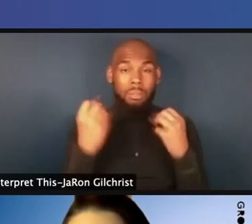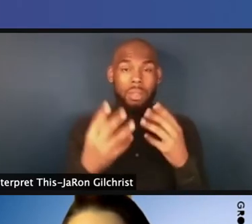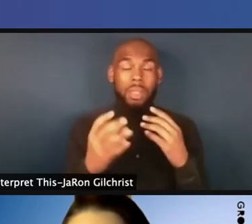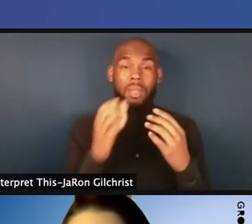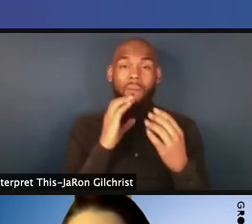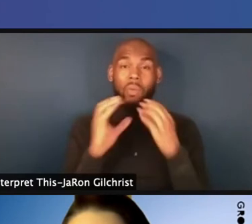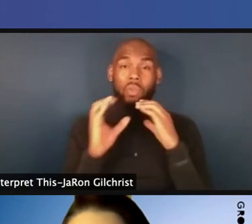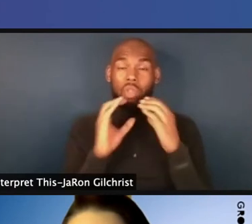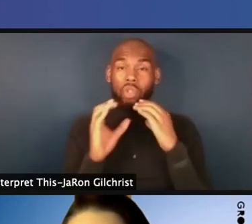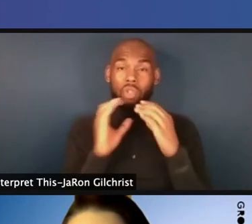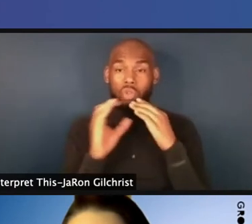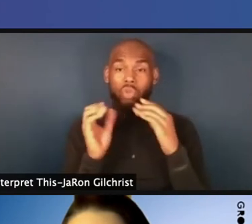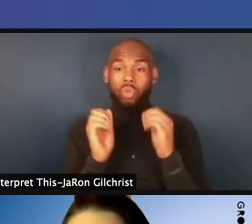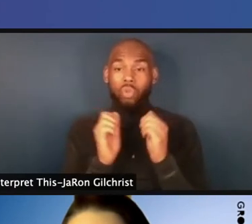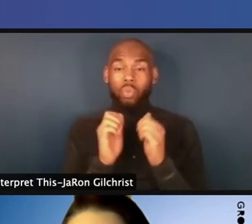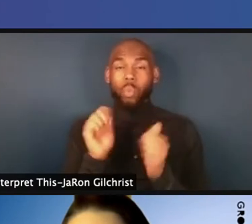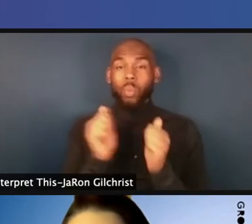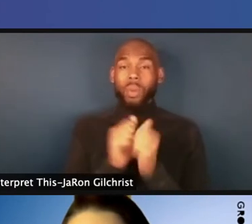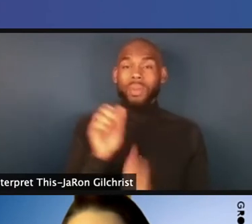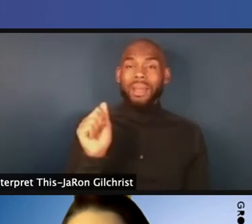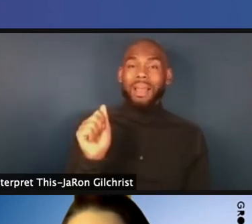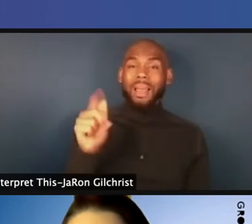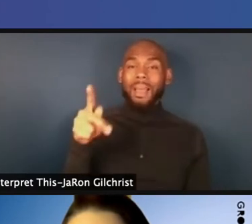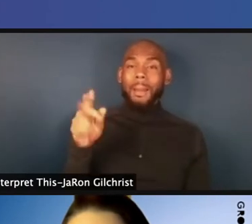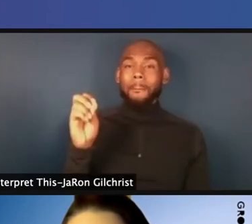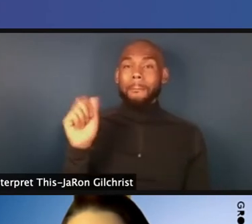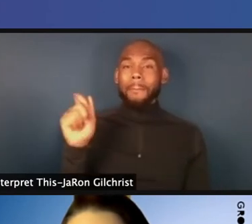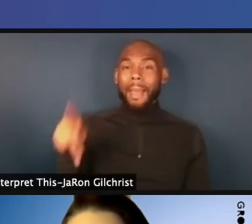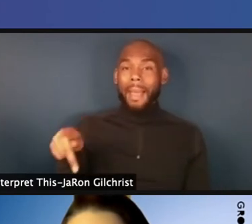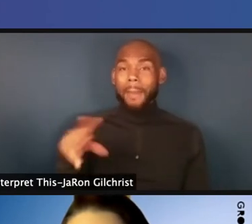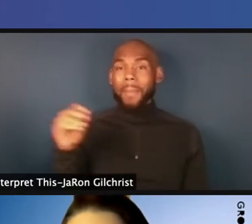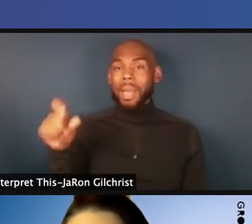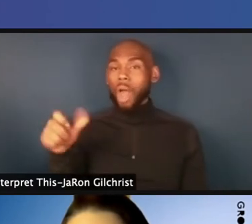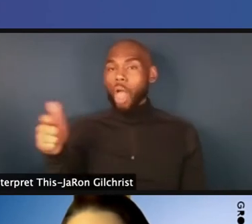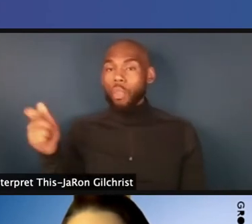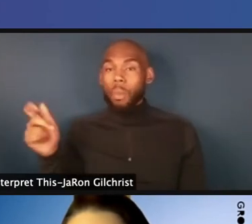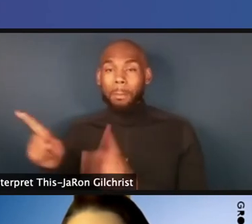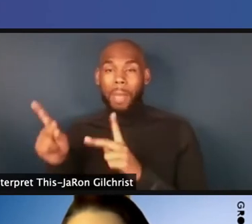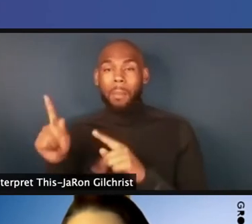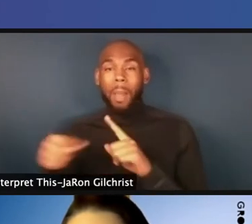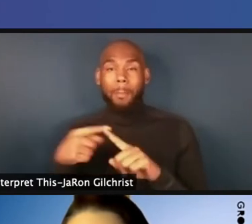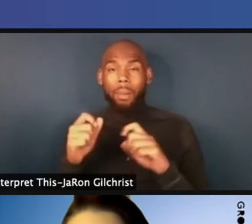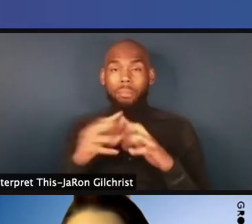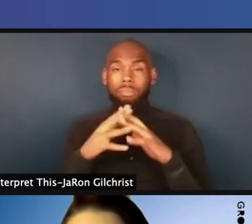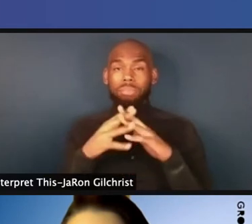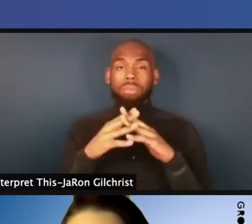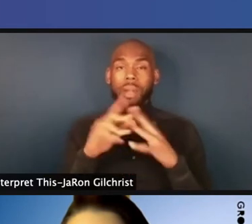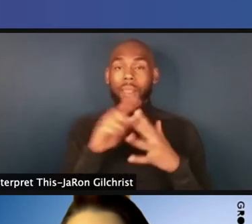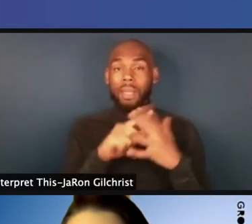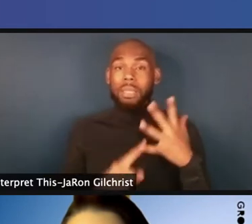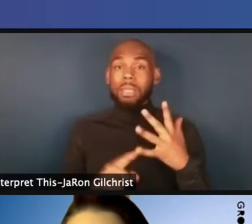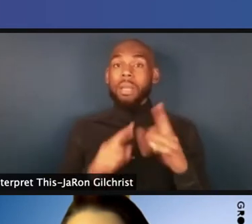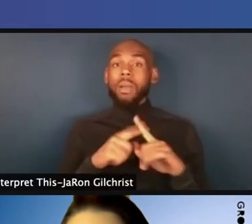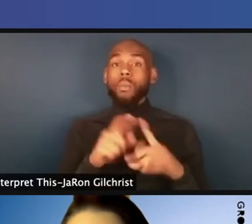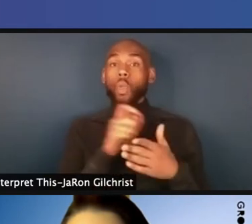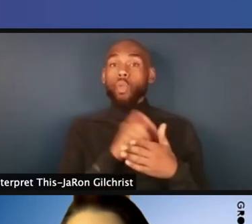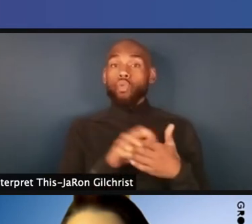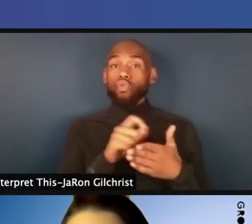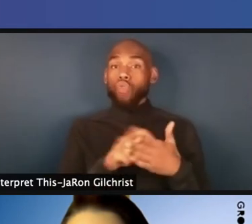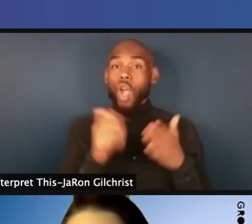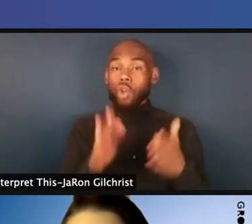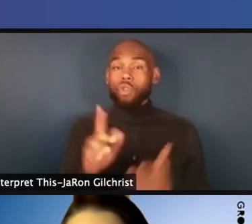conversations with APAP and others around the building of these. But the writers that Tara was mentioning